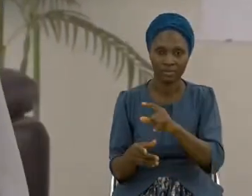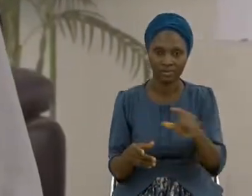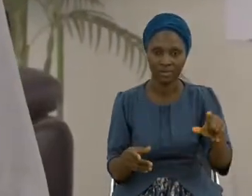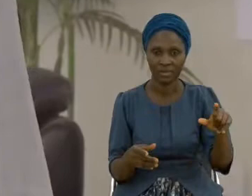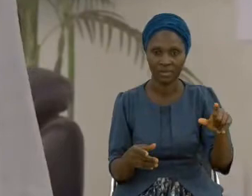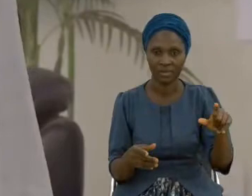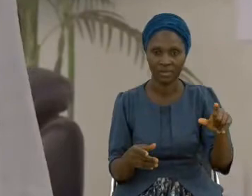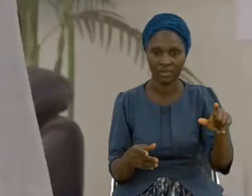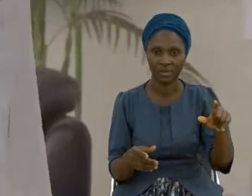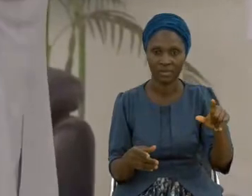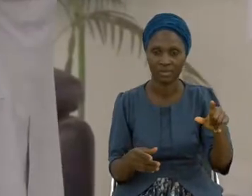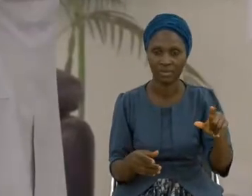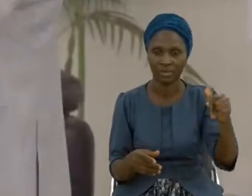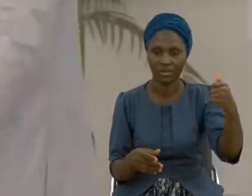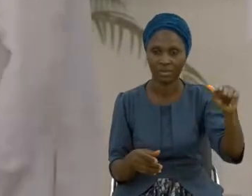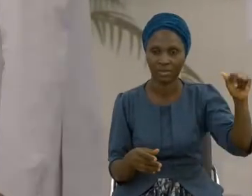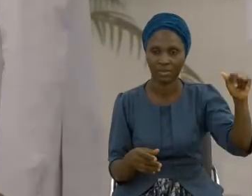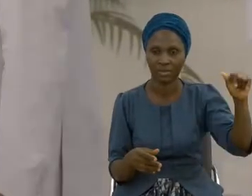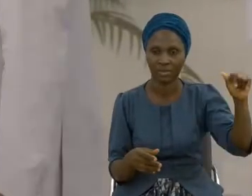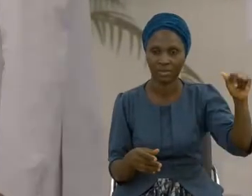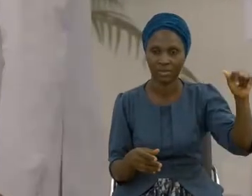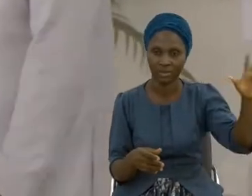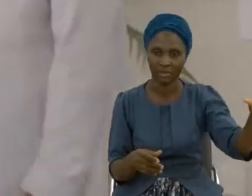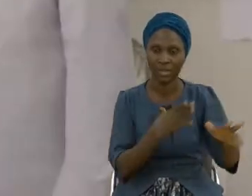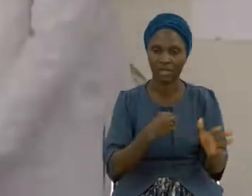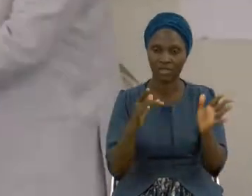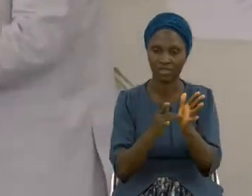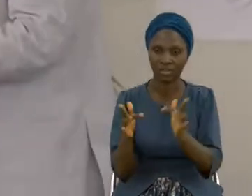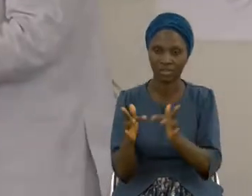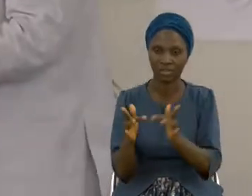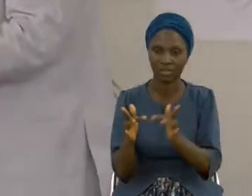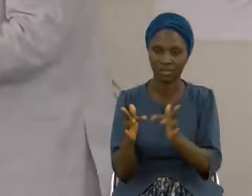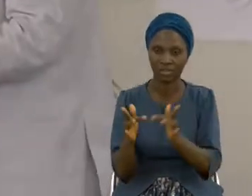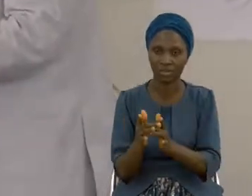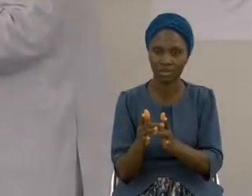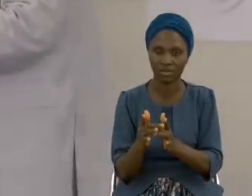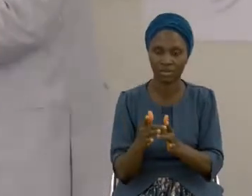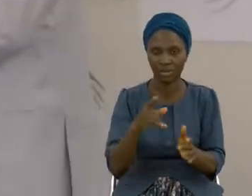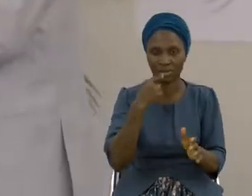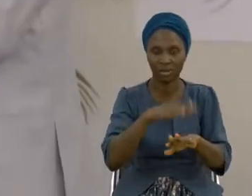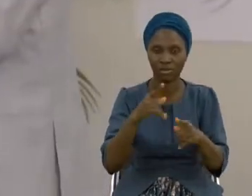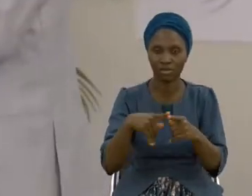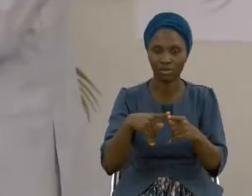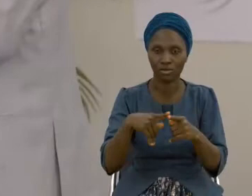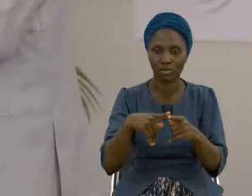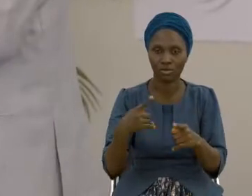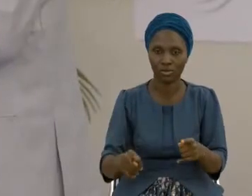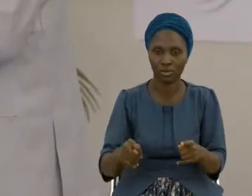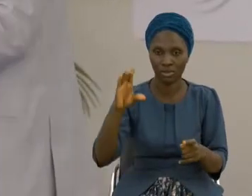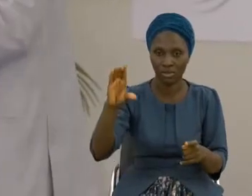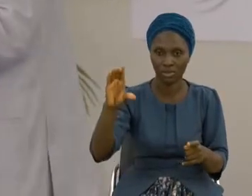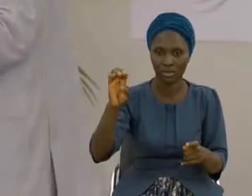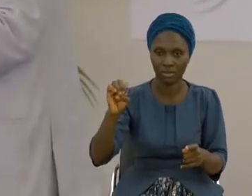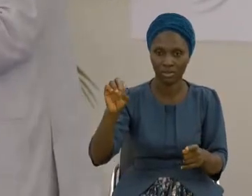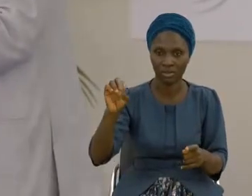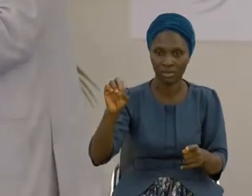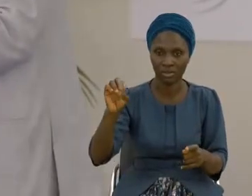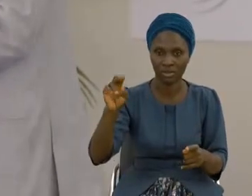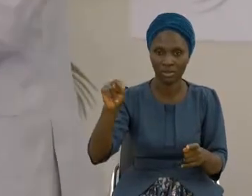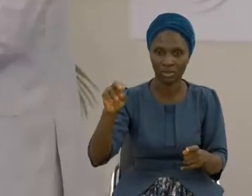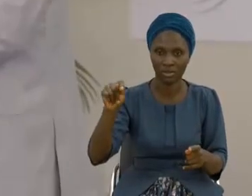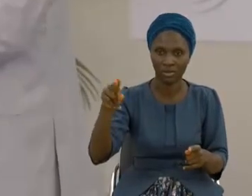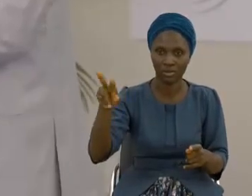said unto the centurion go thy way as thou as believed as